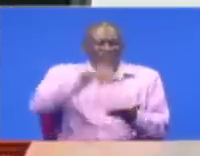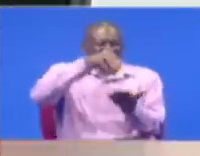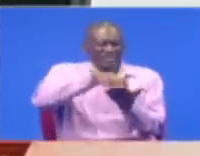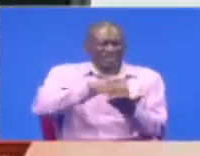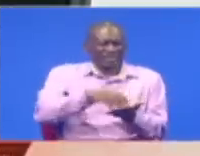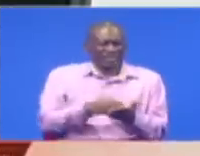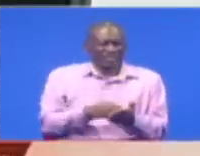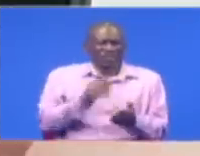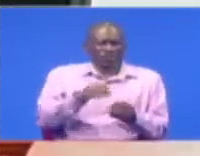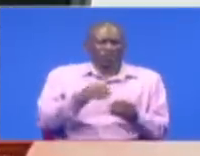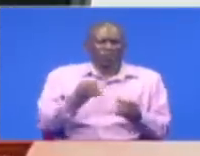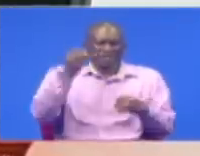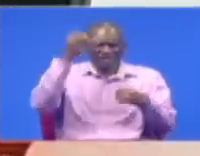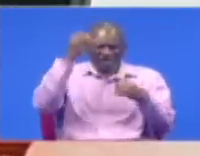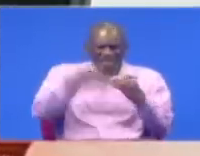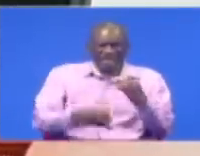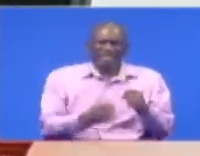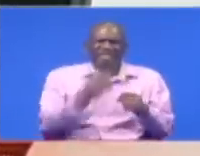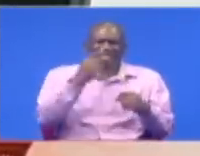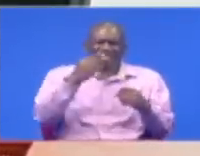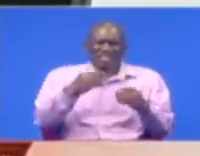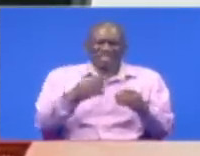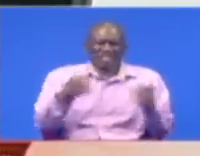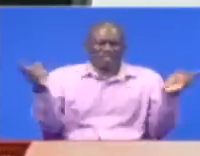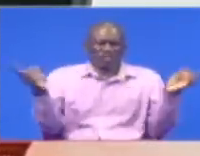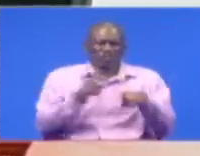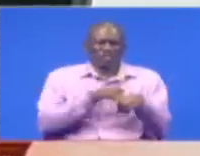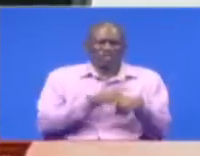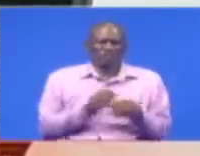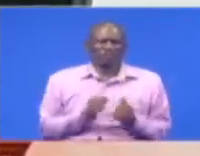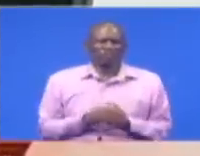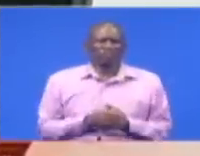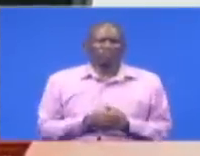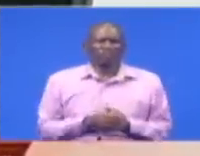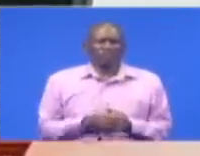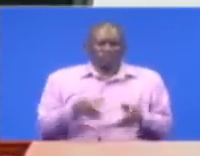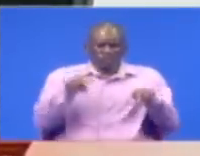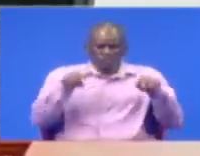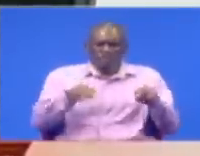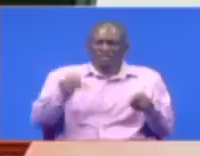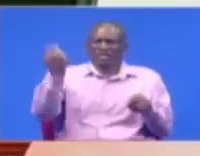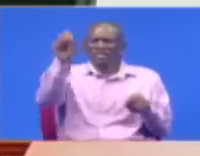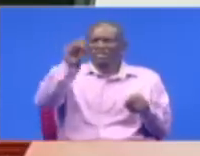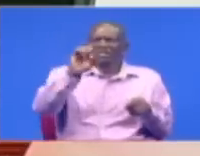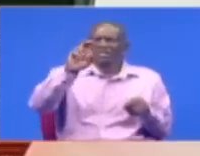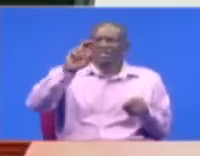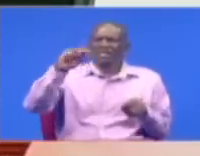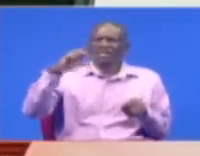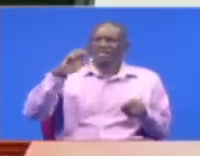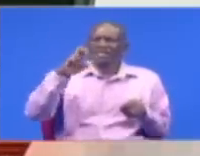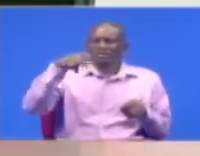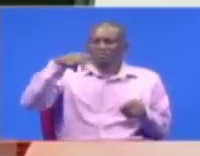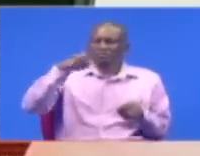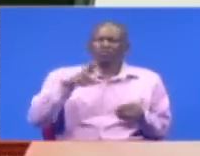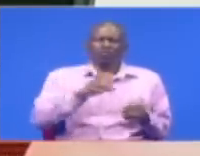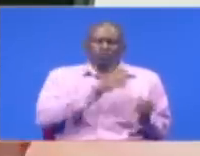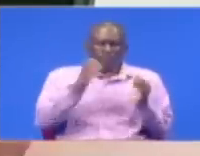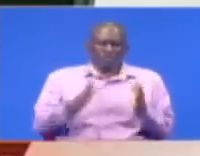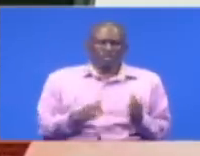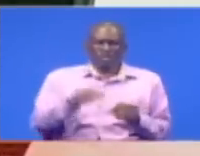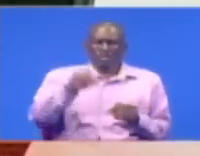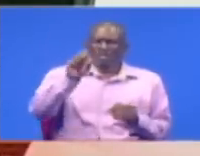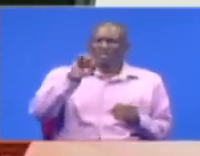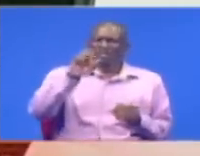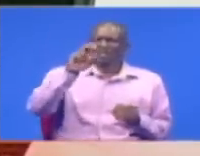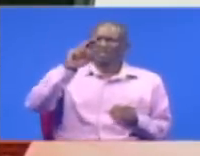are being concluded within a relatively short period of time. Today, Singapore commissioners is being